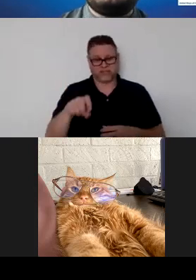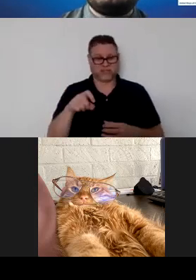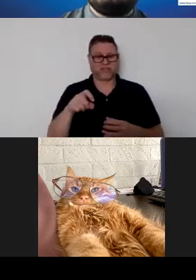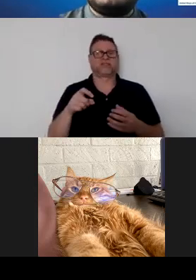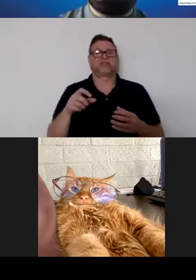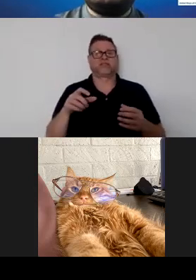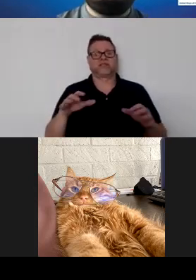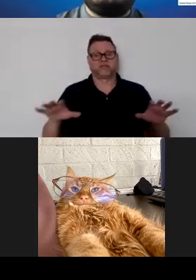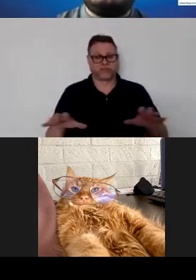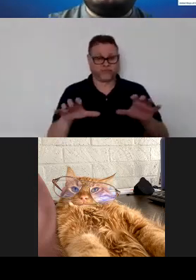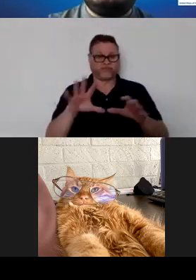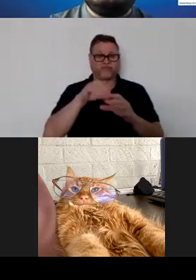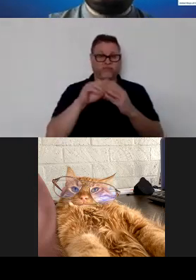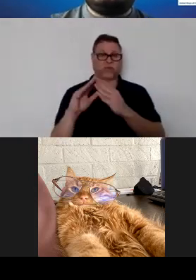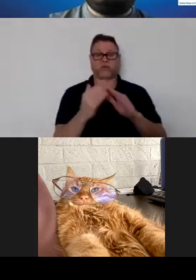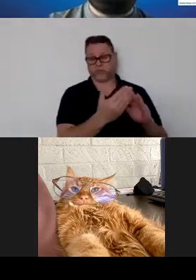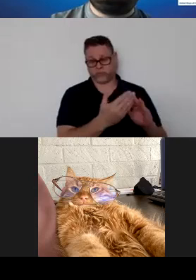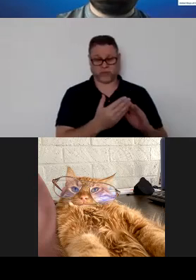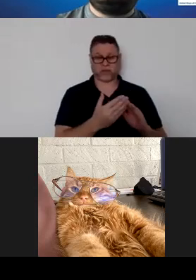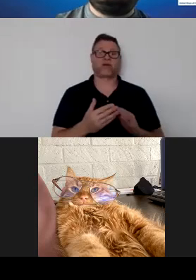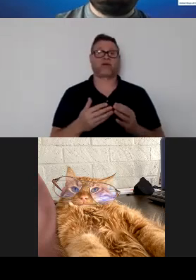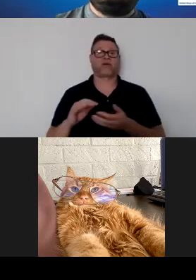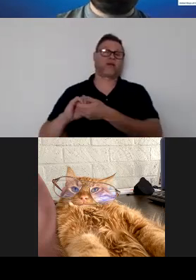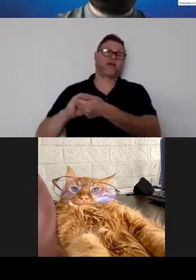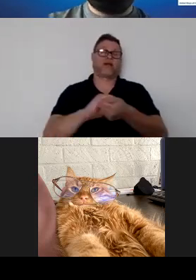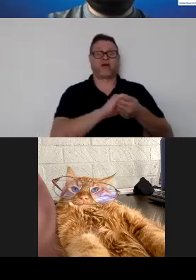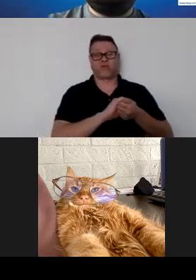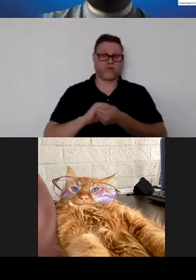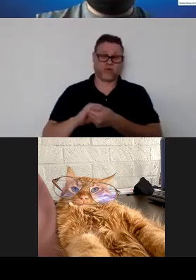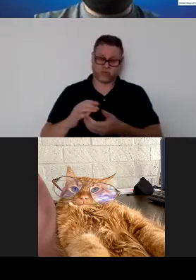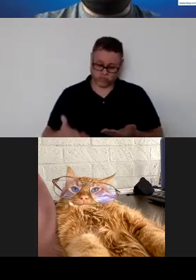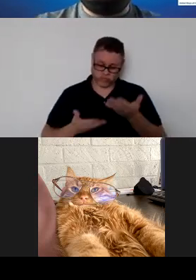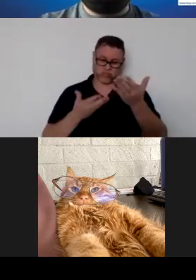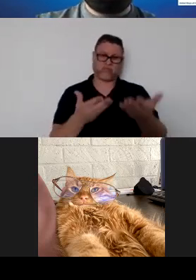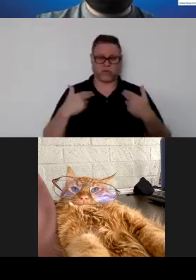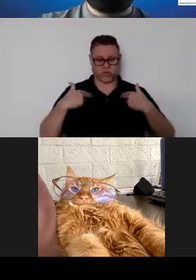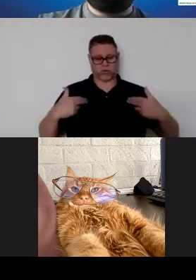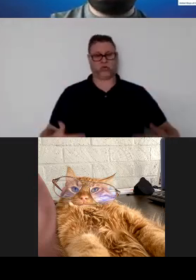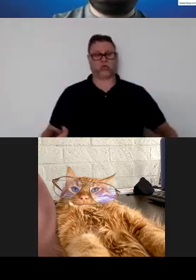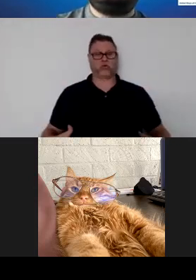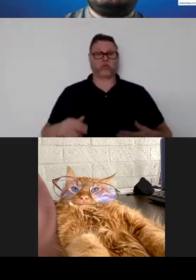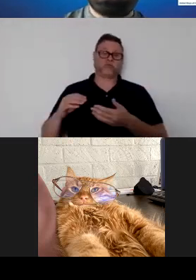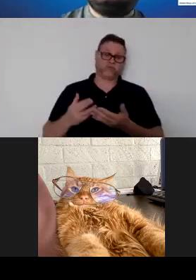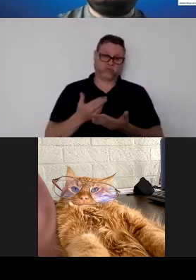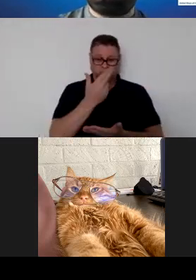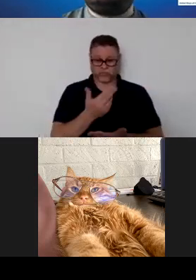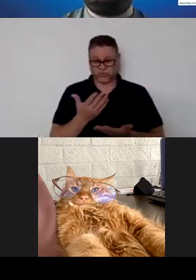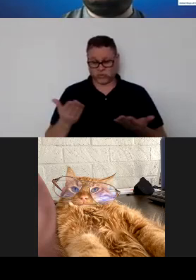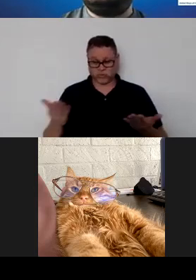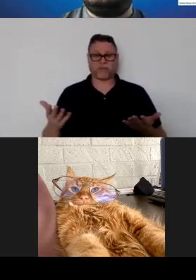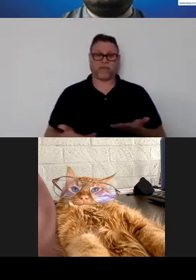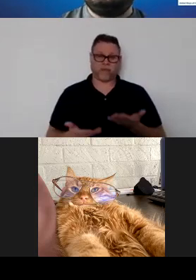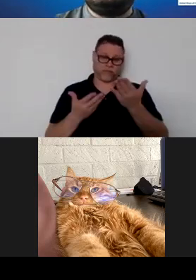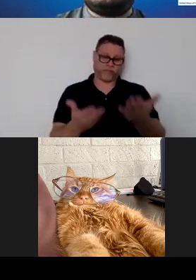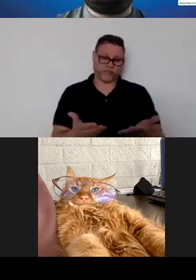mapping. And practically speaking, collaboration provides the additional human resources that schools require to offer this expanded